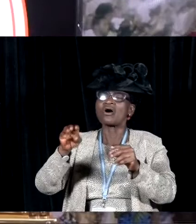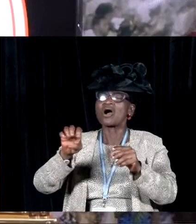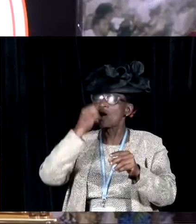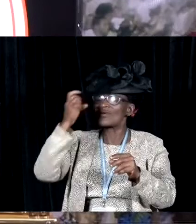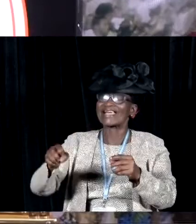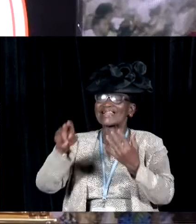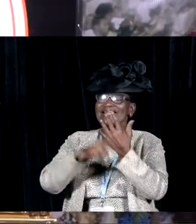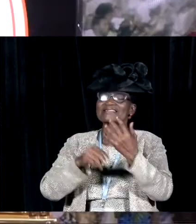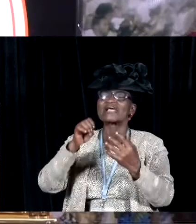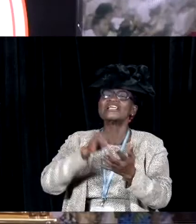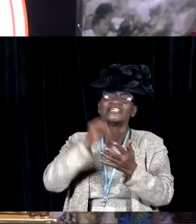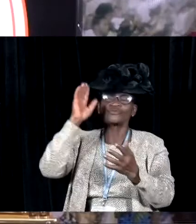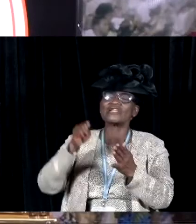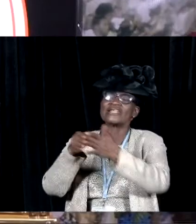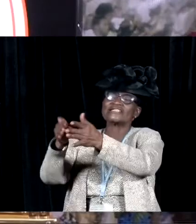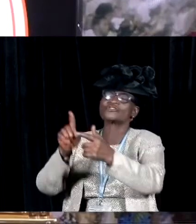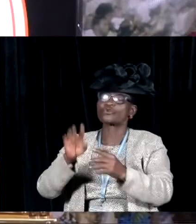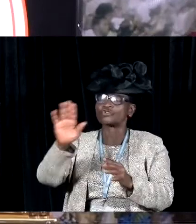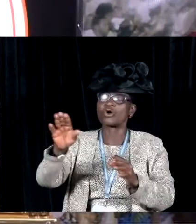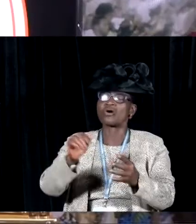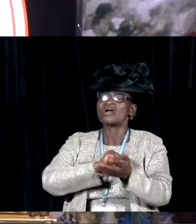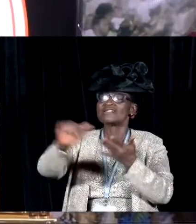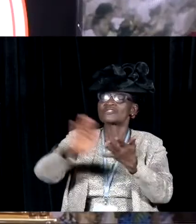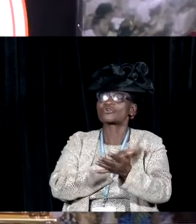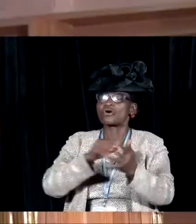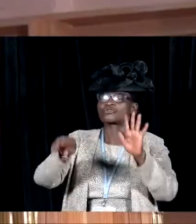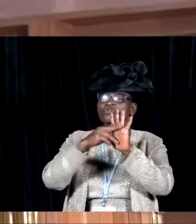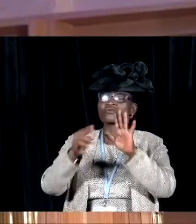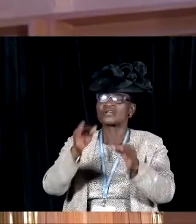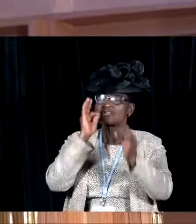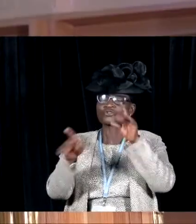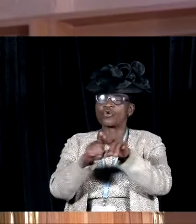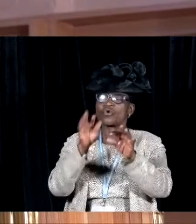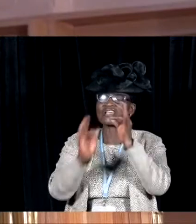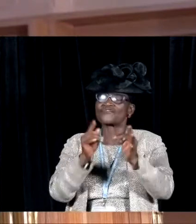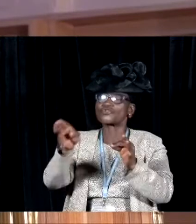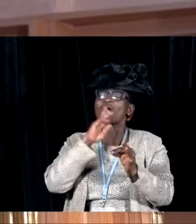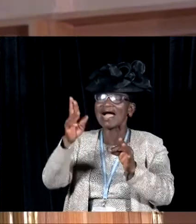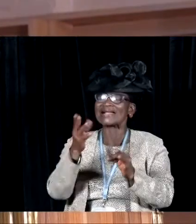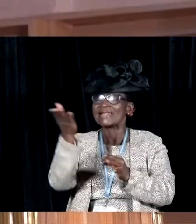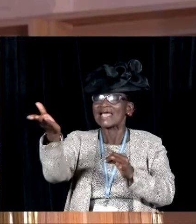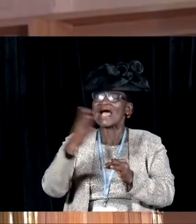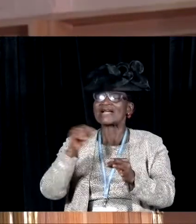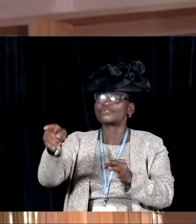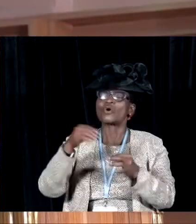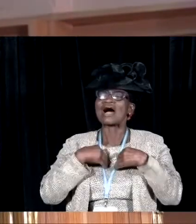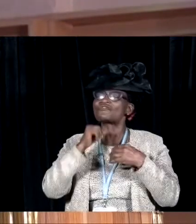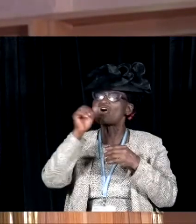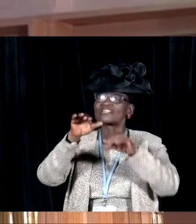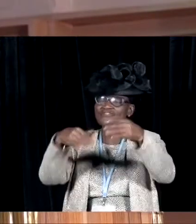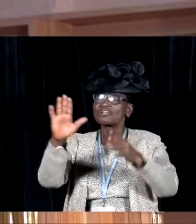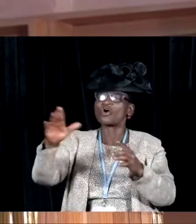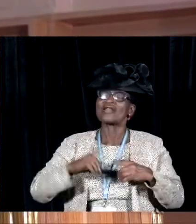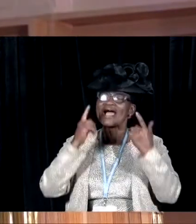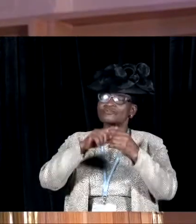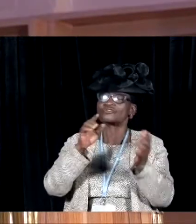destruction. So if you are there and you have not yet given your life to Jesus, cry unto him now. Ask him to save